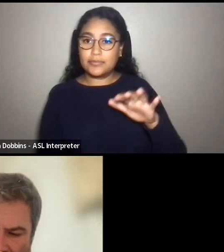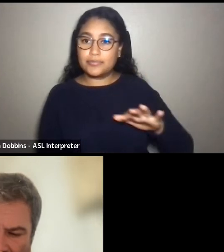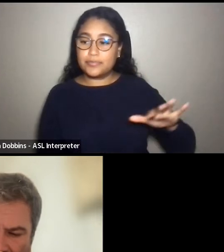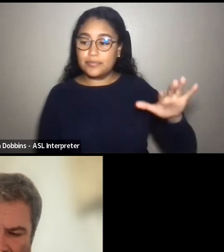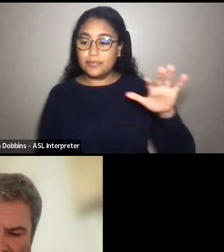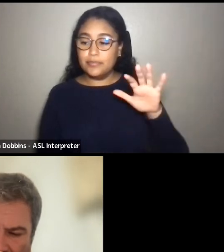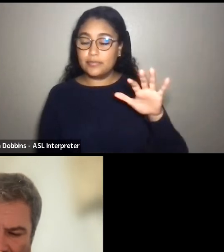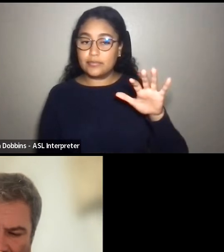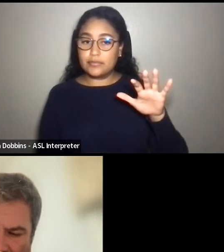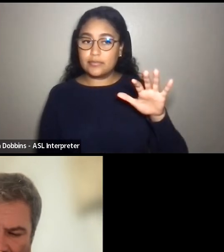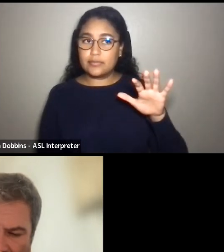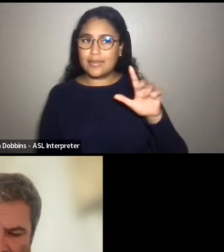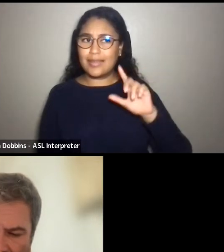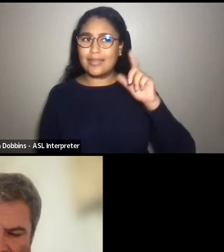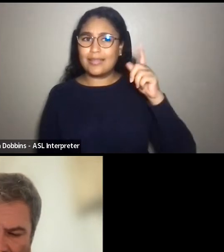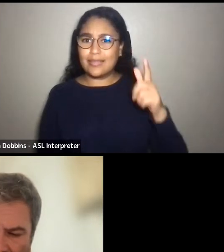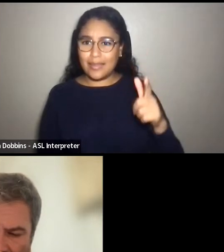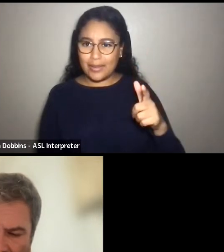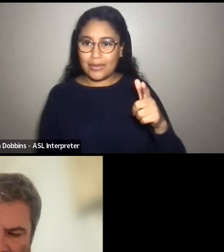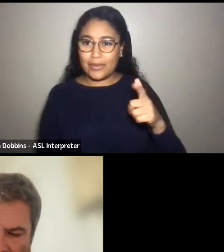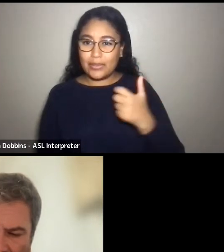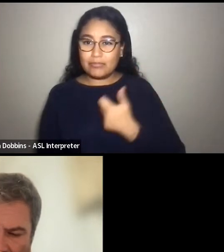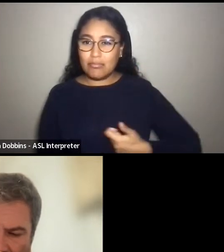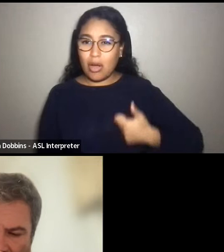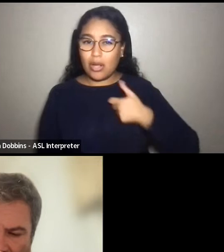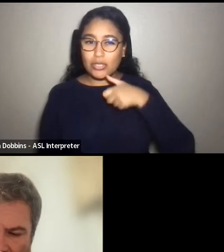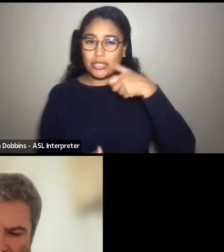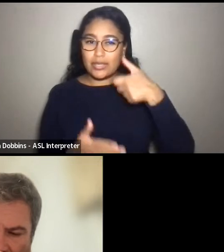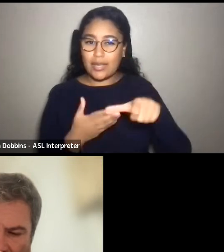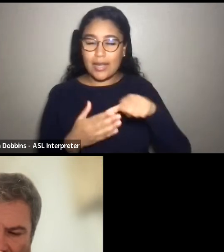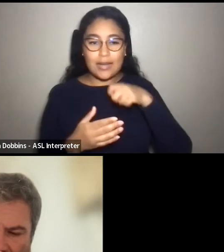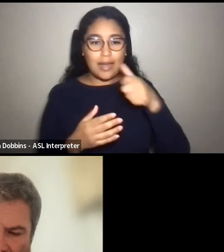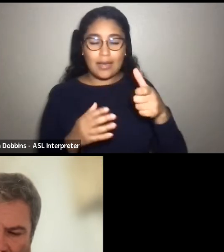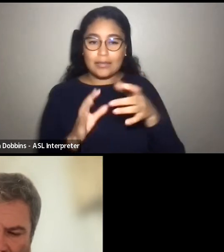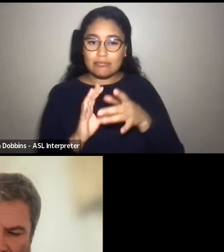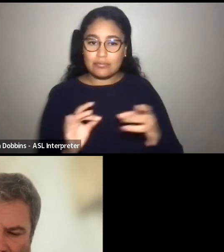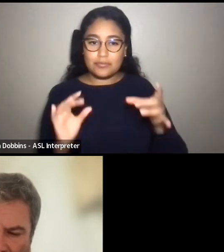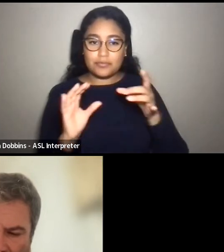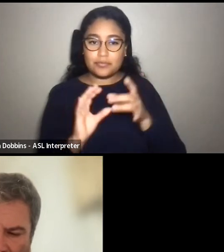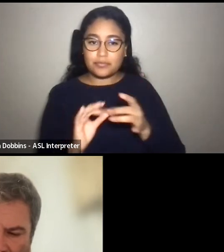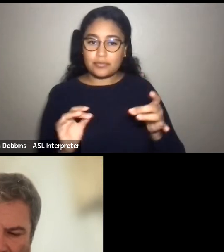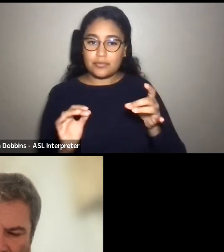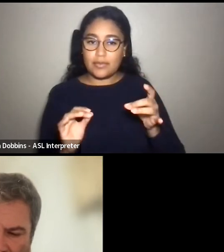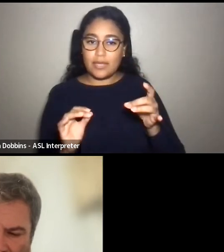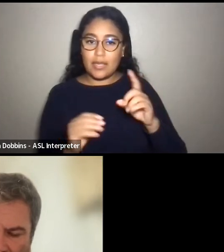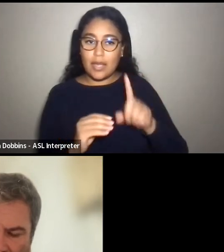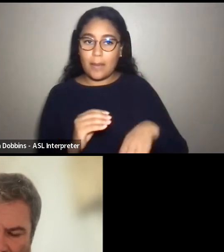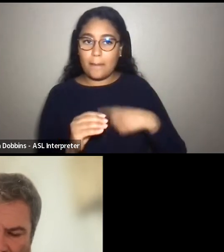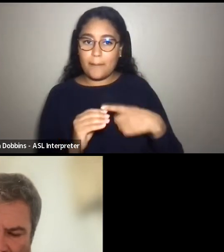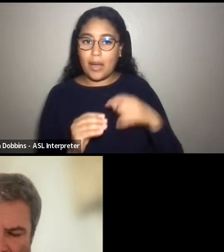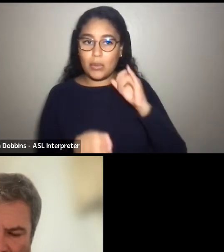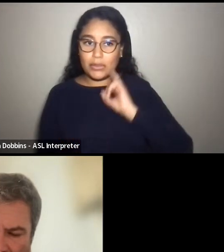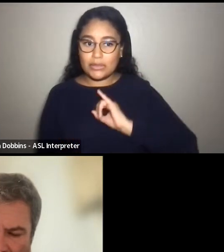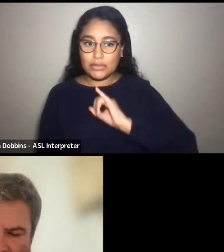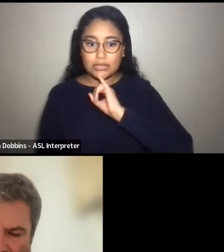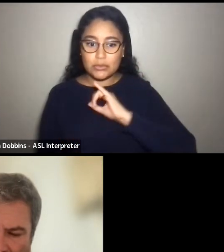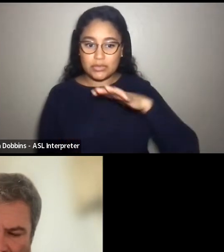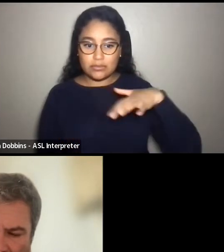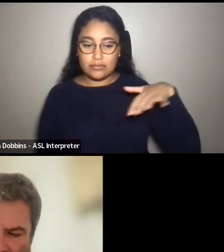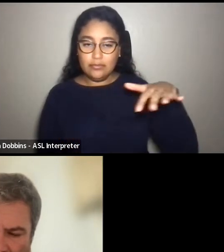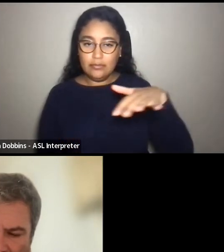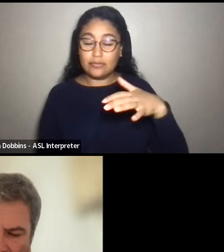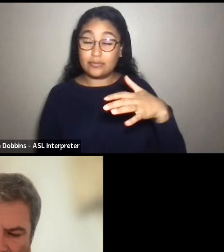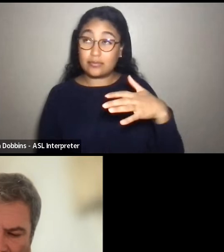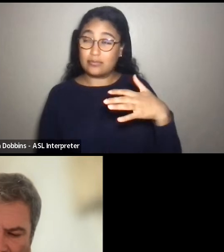with an apology later for inadvertently not mentioning the state of Israel. And I just